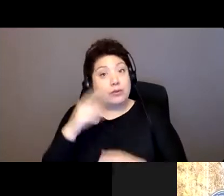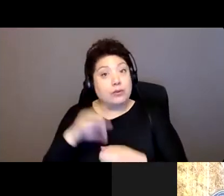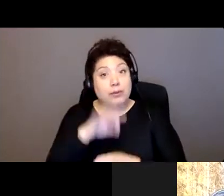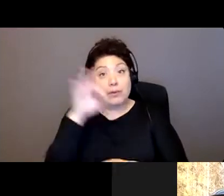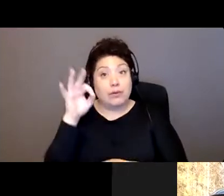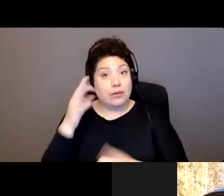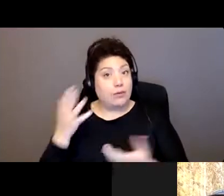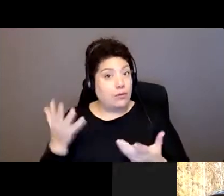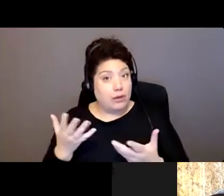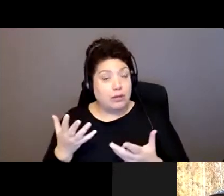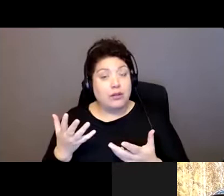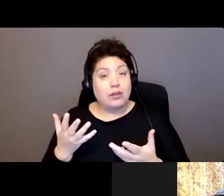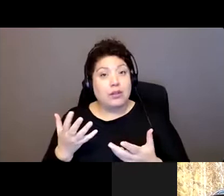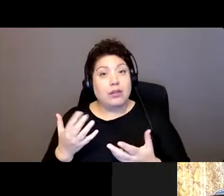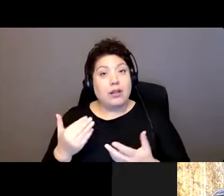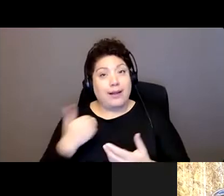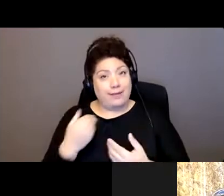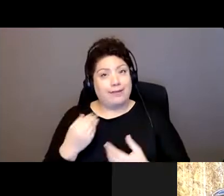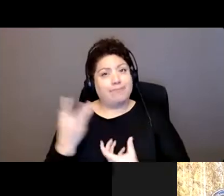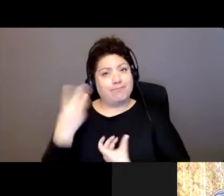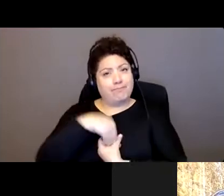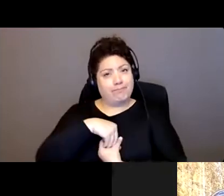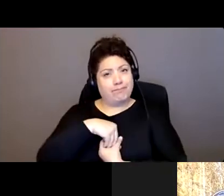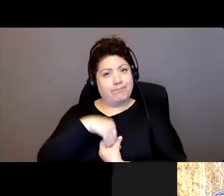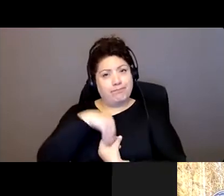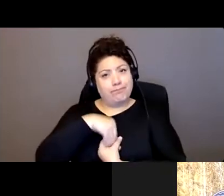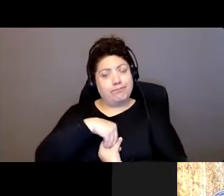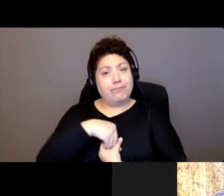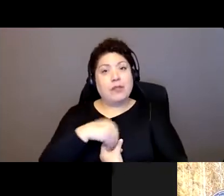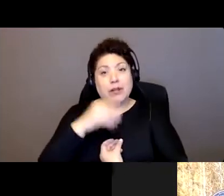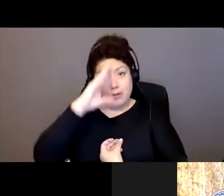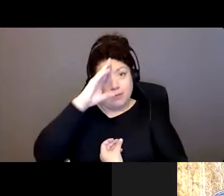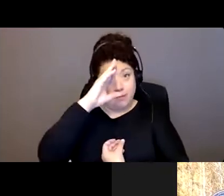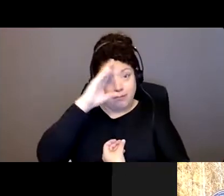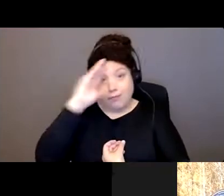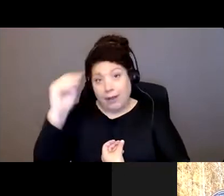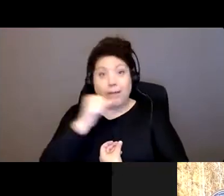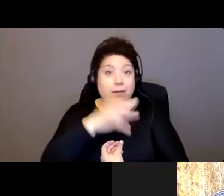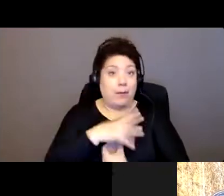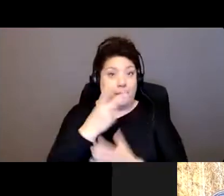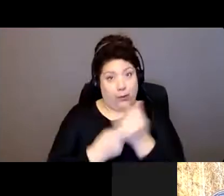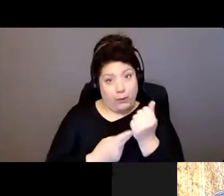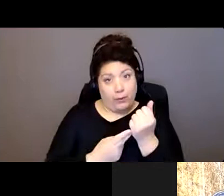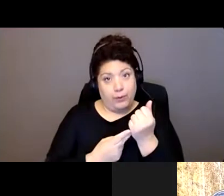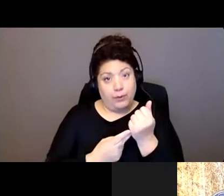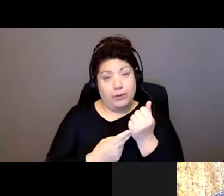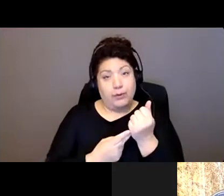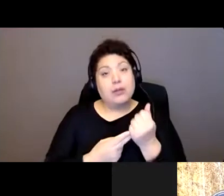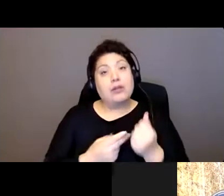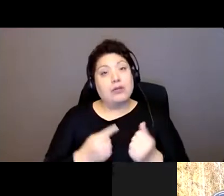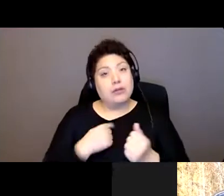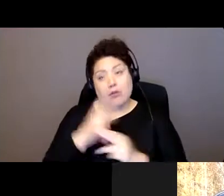you have the spirit of male and female inside you, and so that you honor